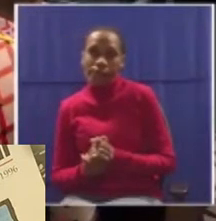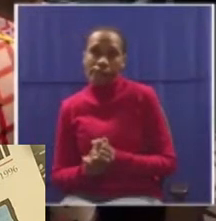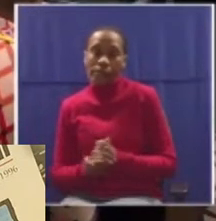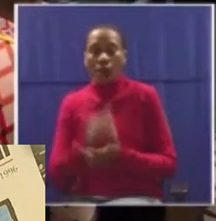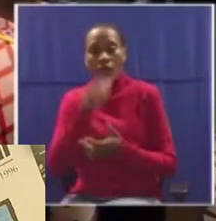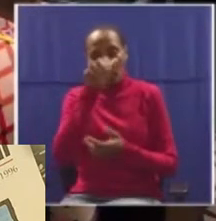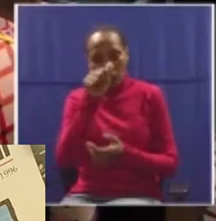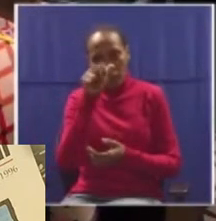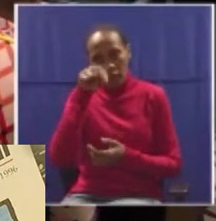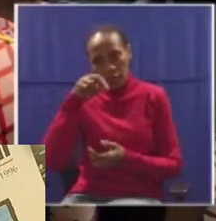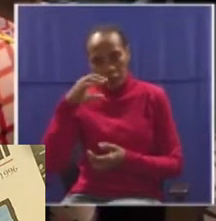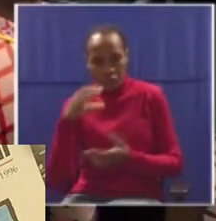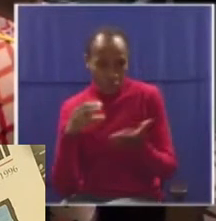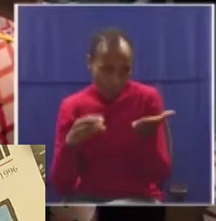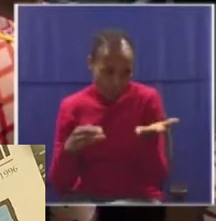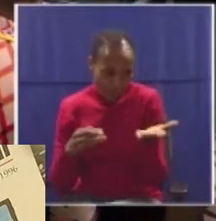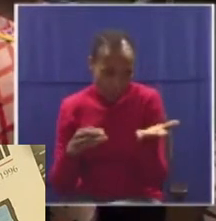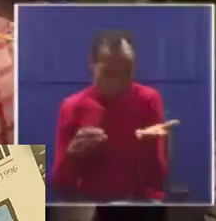ANC